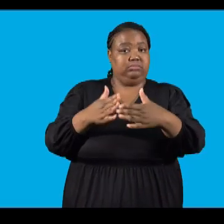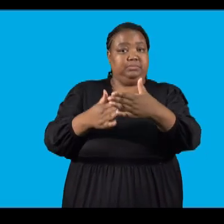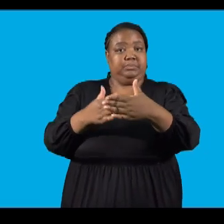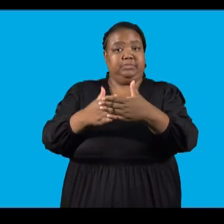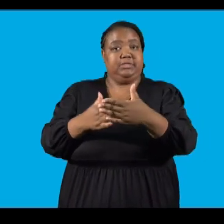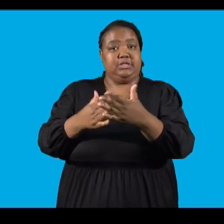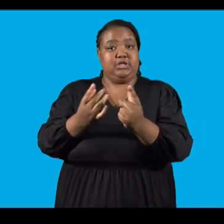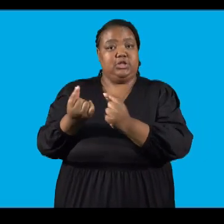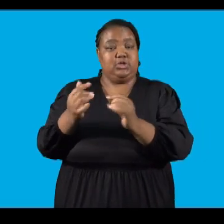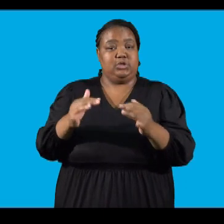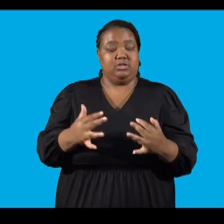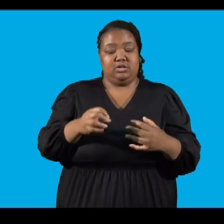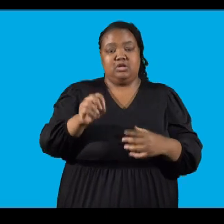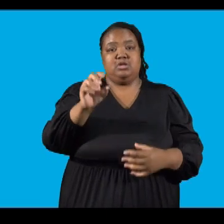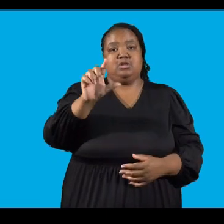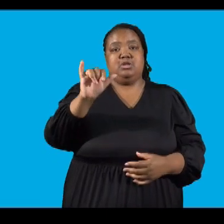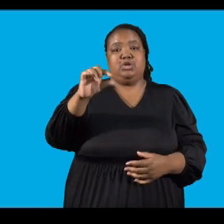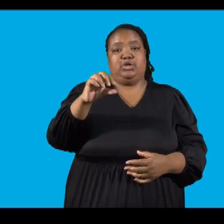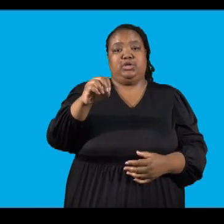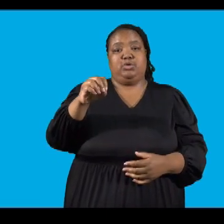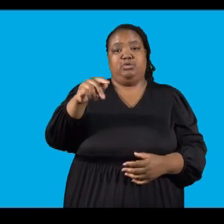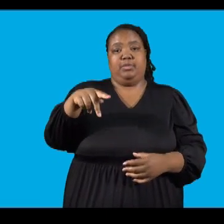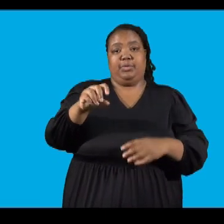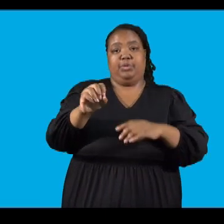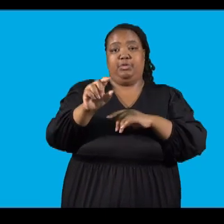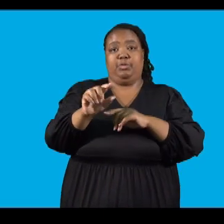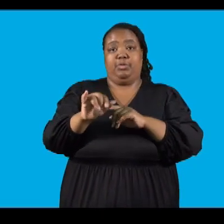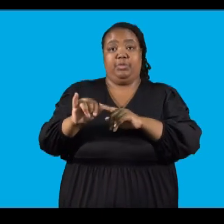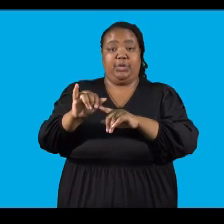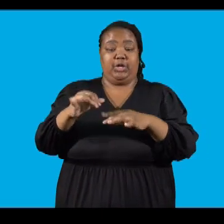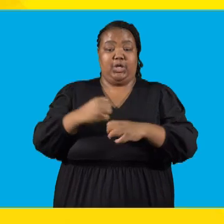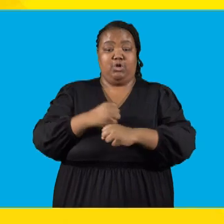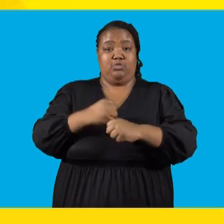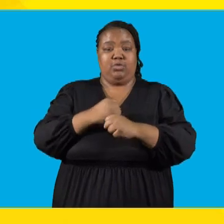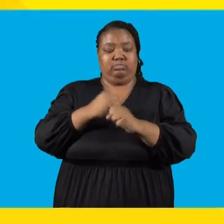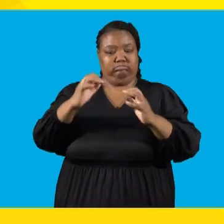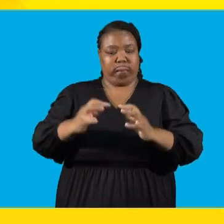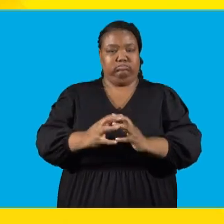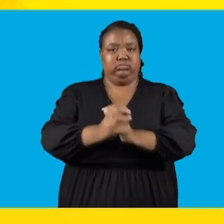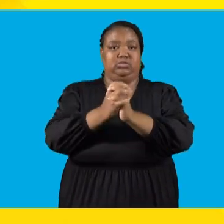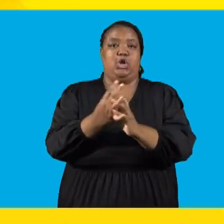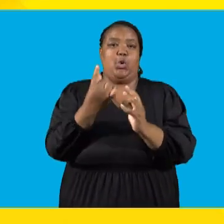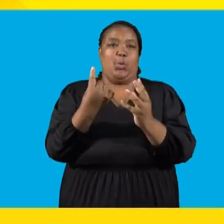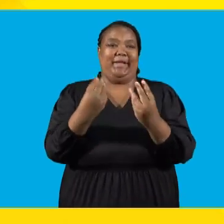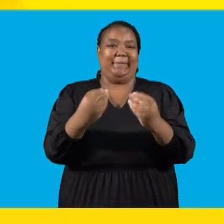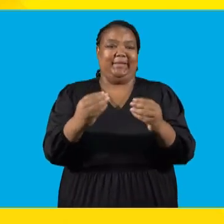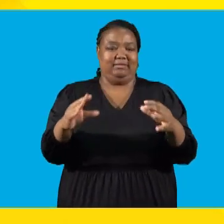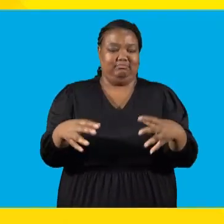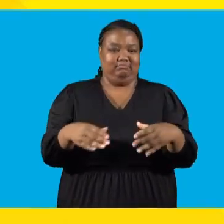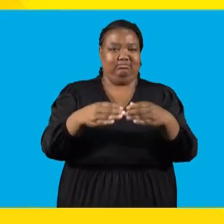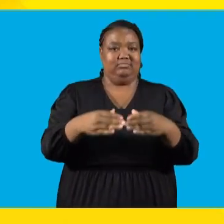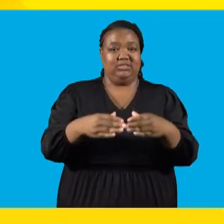creates barriers in the sense that when oligopolists collude, they operate as a